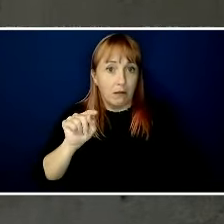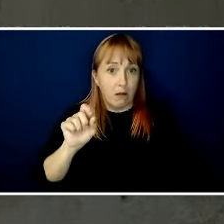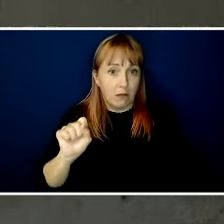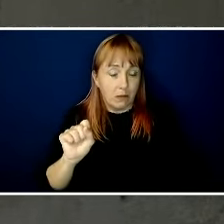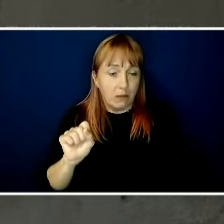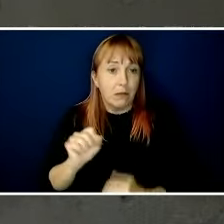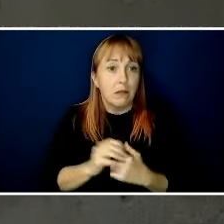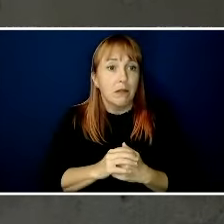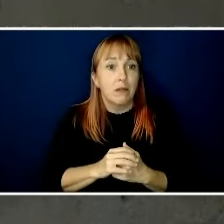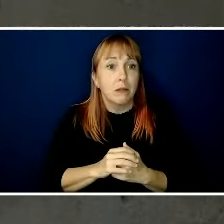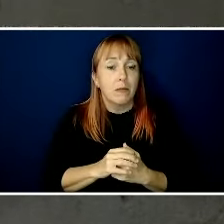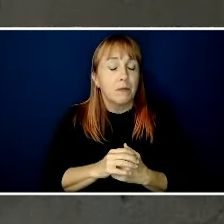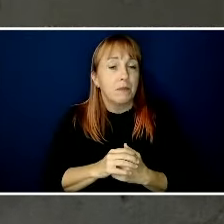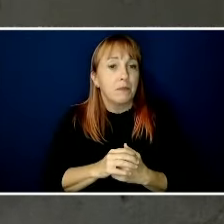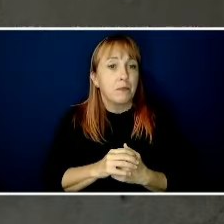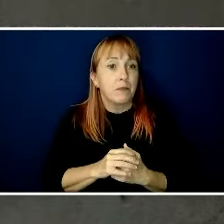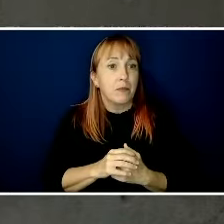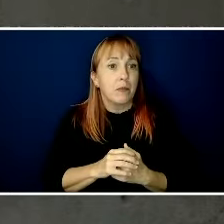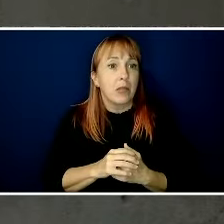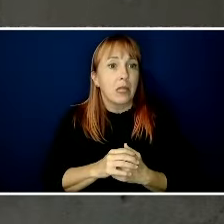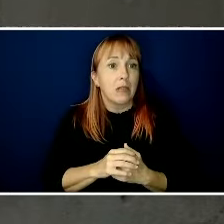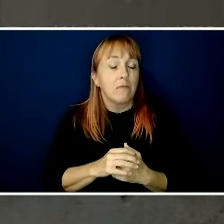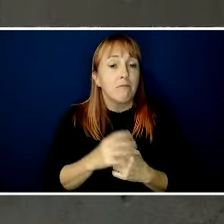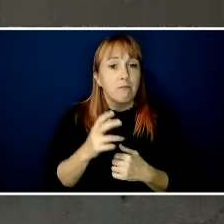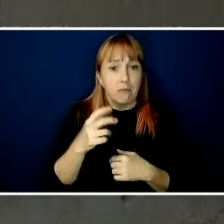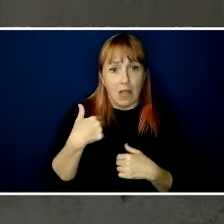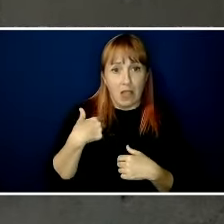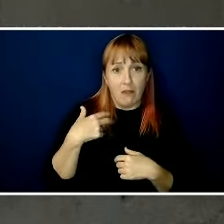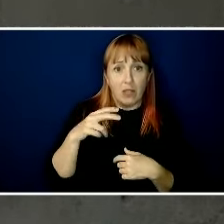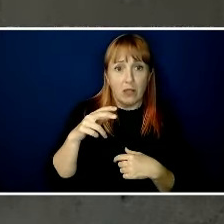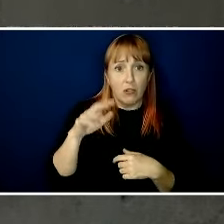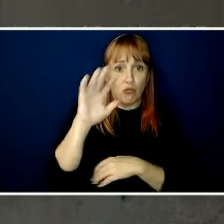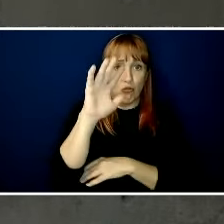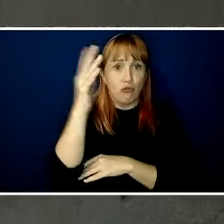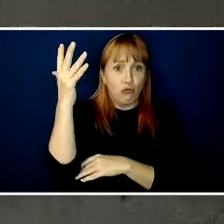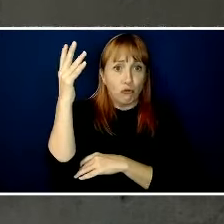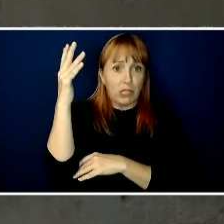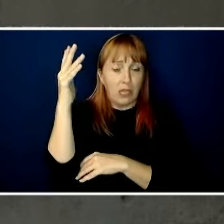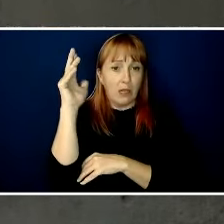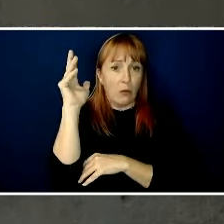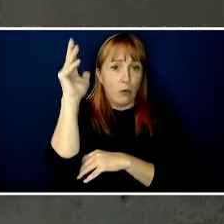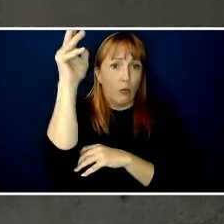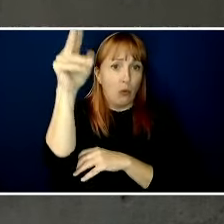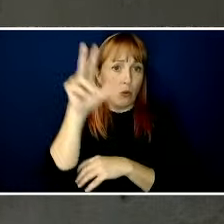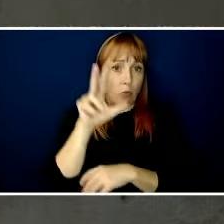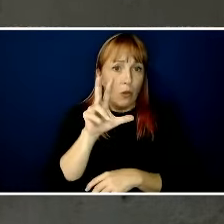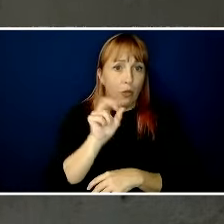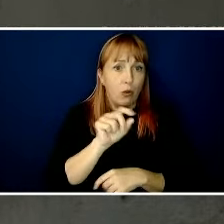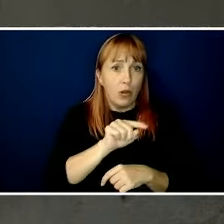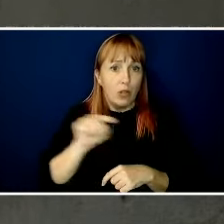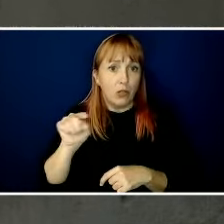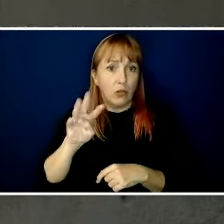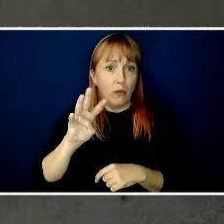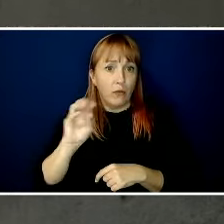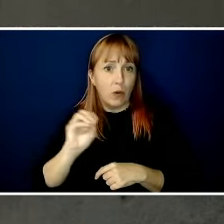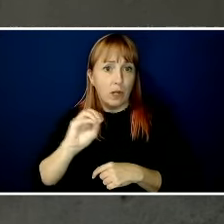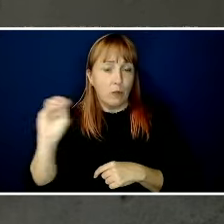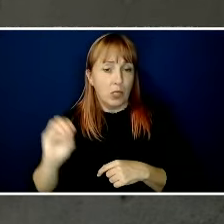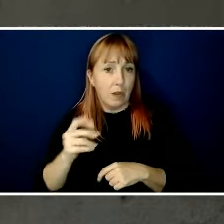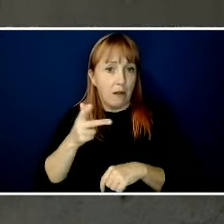the tree coverage for 30 to 40% of a parking area is within the